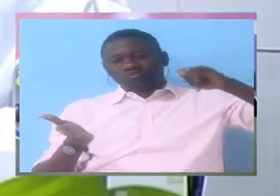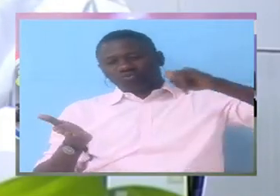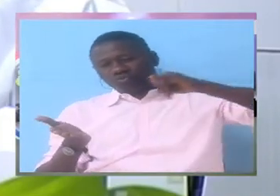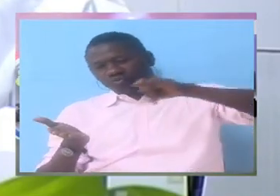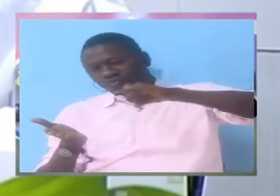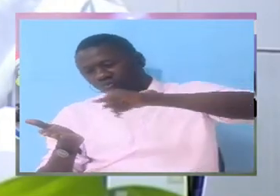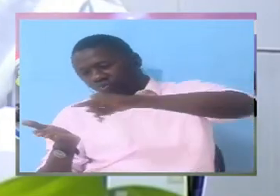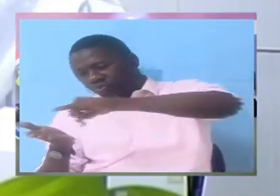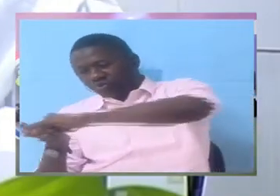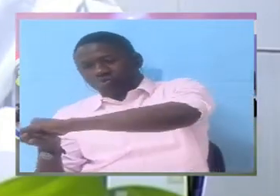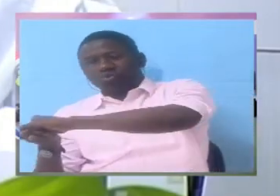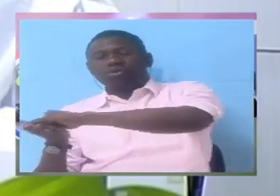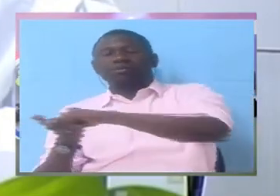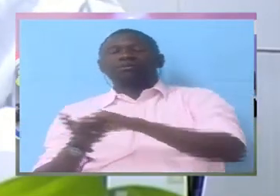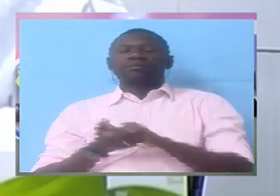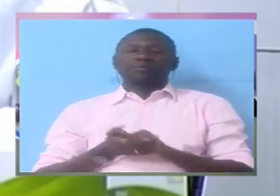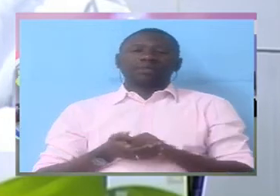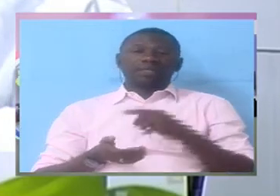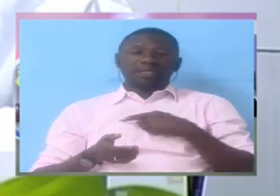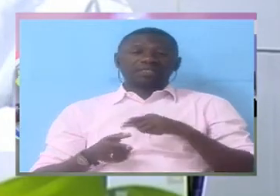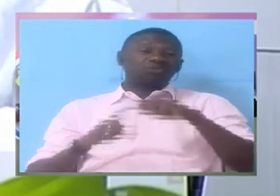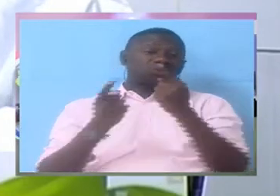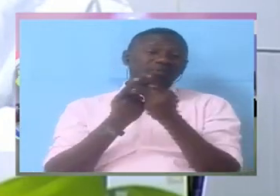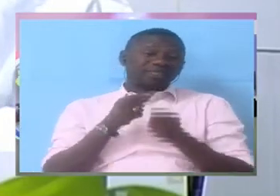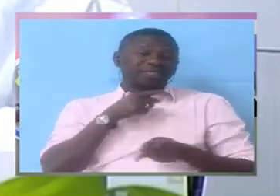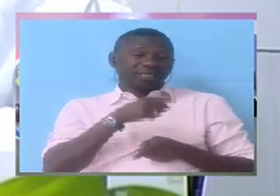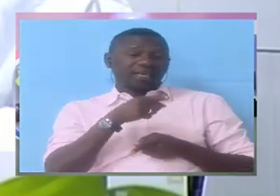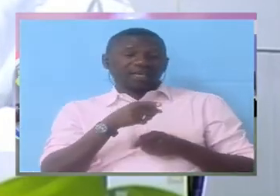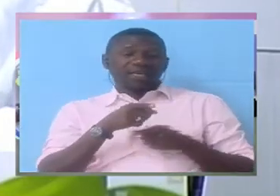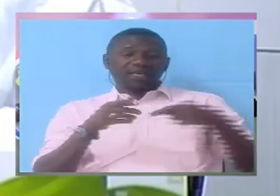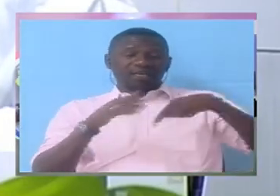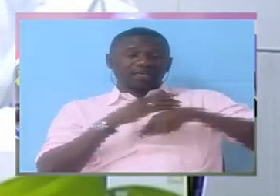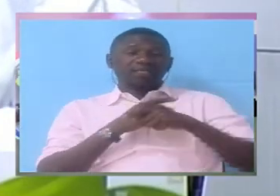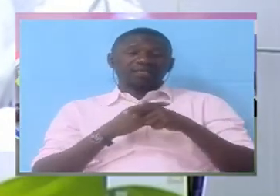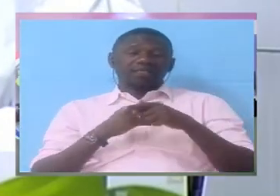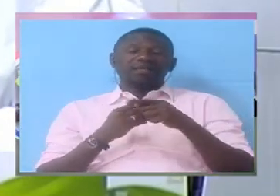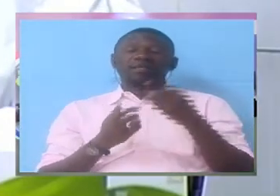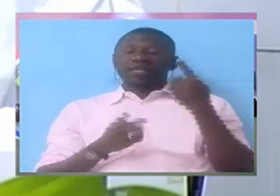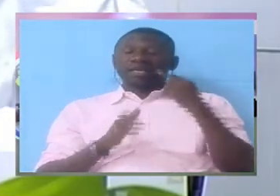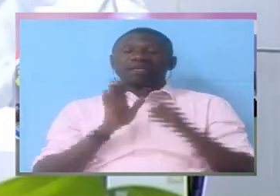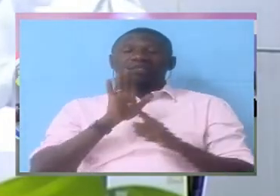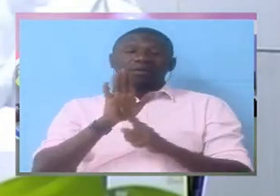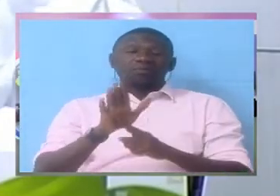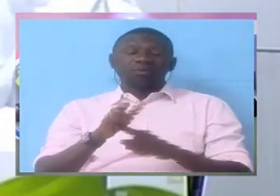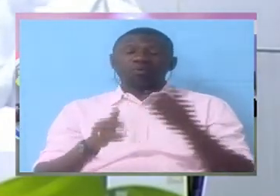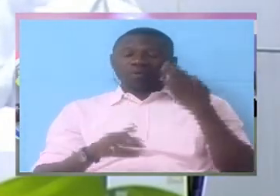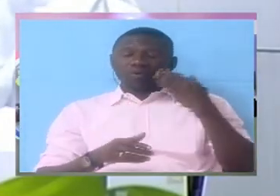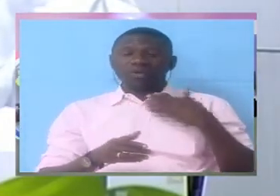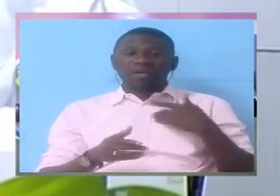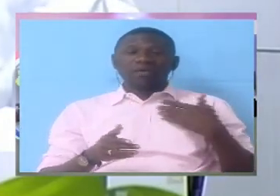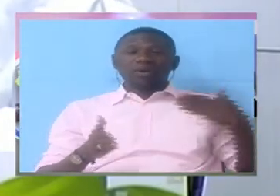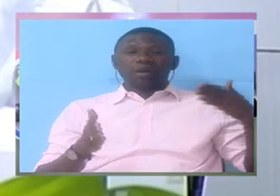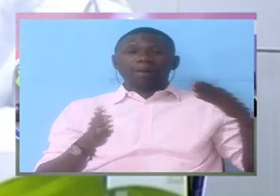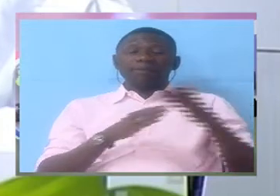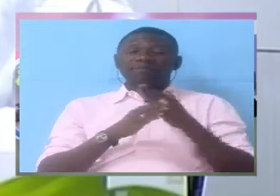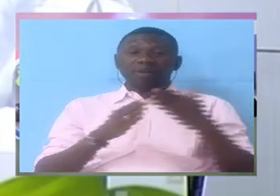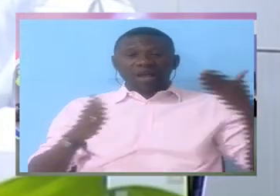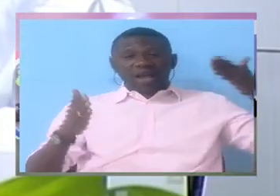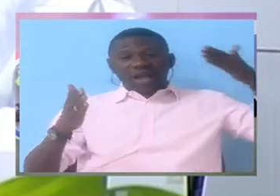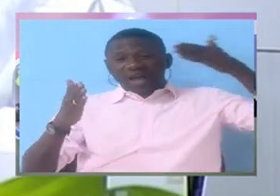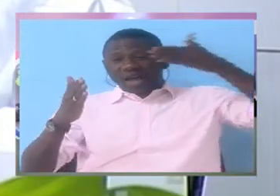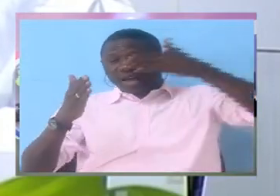lo kuke. There is an element also. When you are on the approach to Yundim International